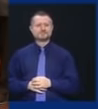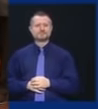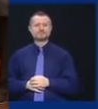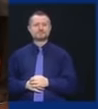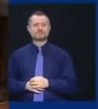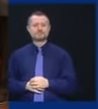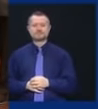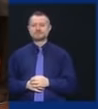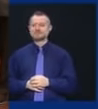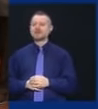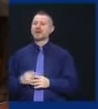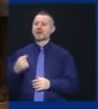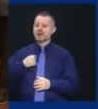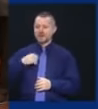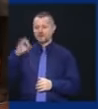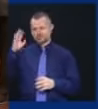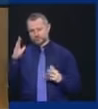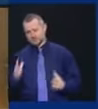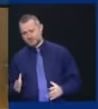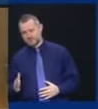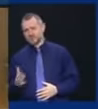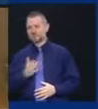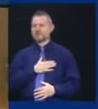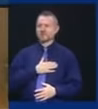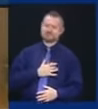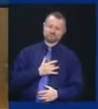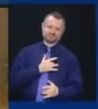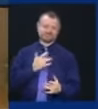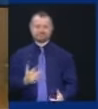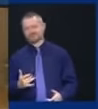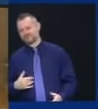I'm a preacher, so you know I can't help, but I'm going to tell you.